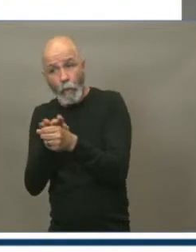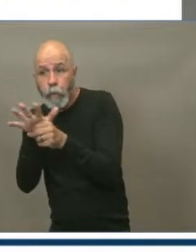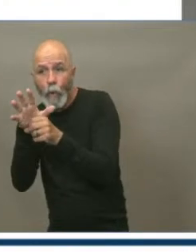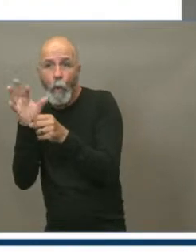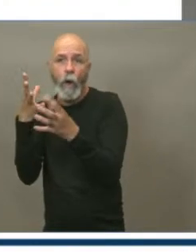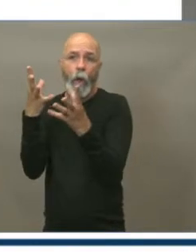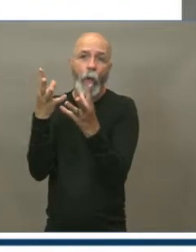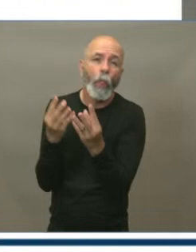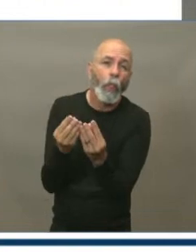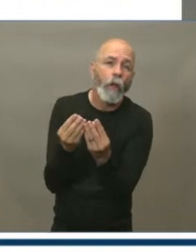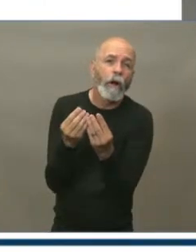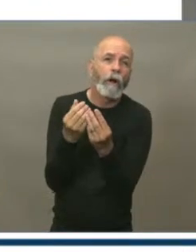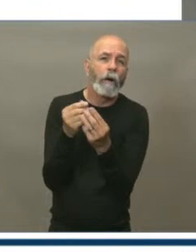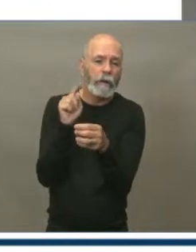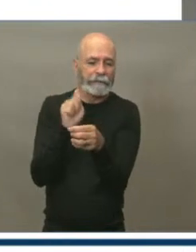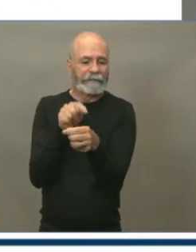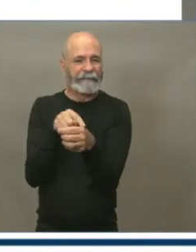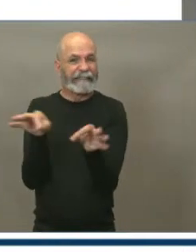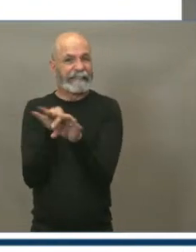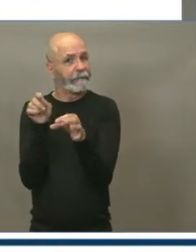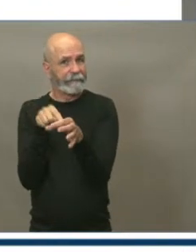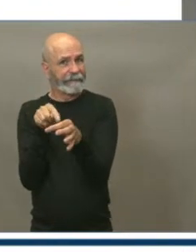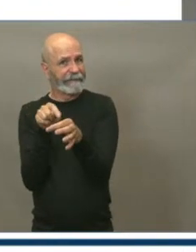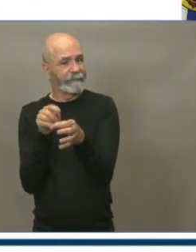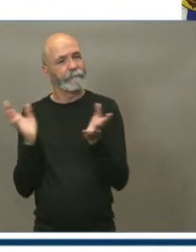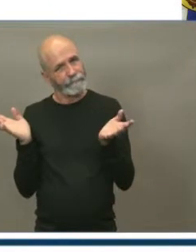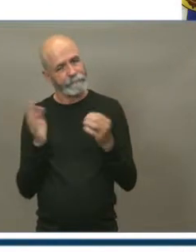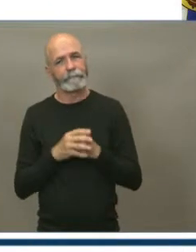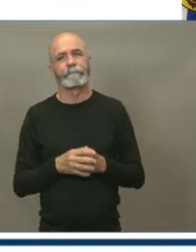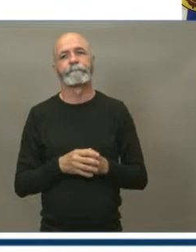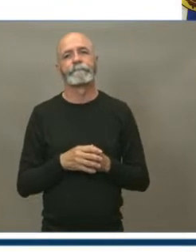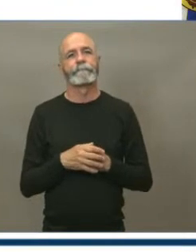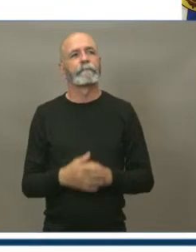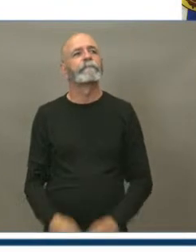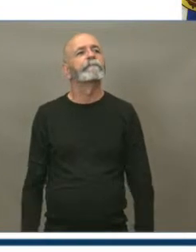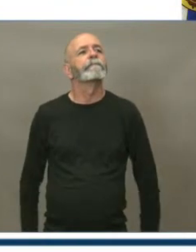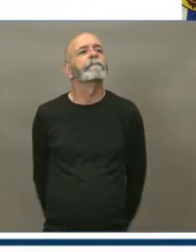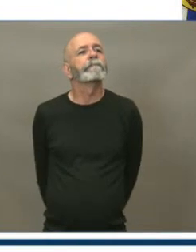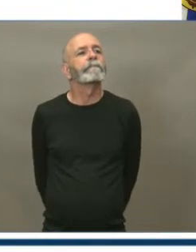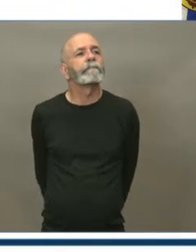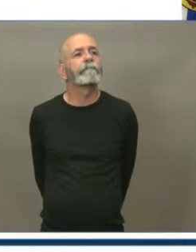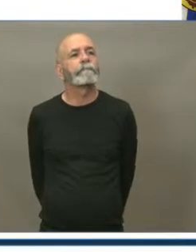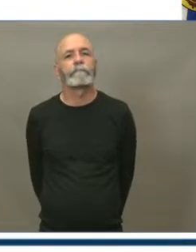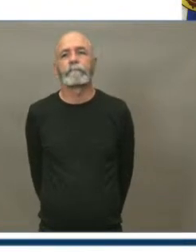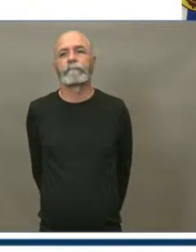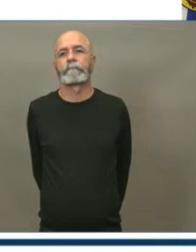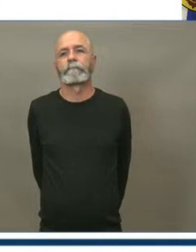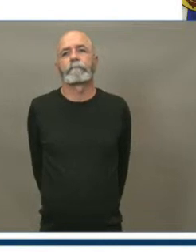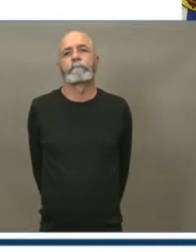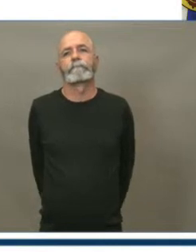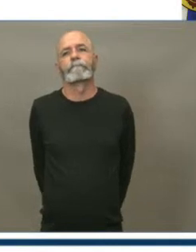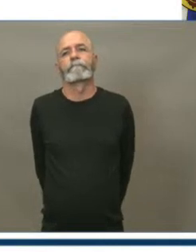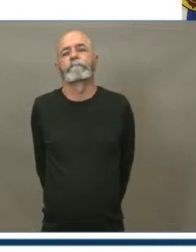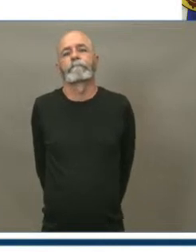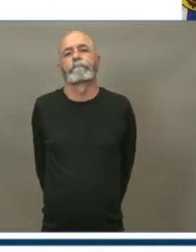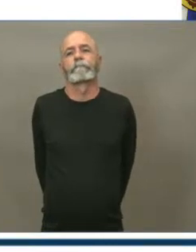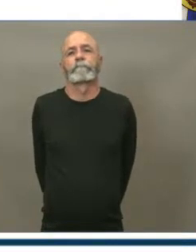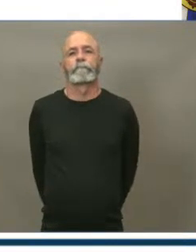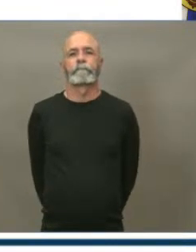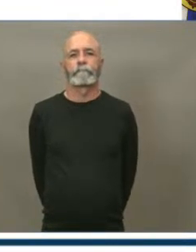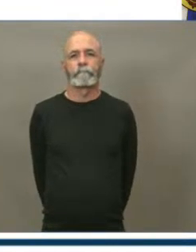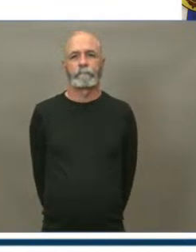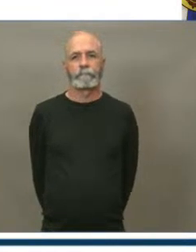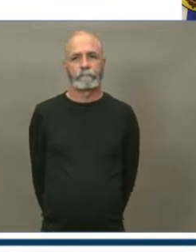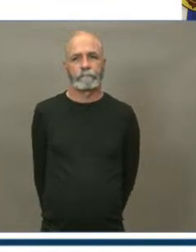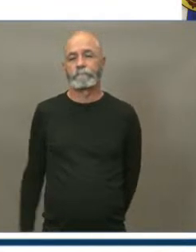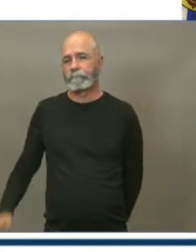numbers by sticking with all the public health restrictions. Go ahead, Adrian, with your follow-up. And so related